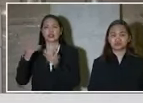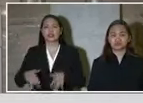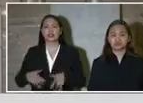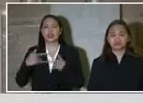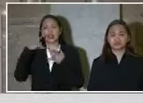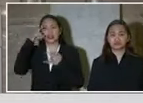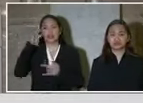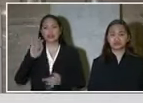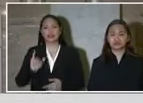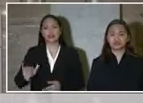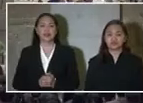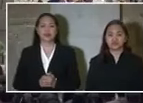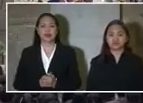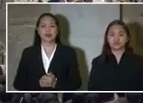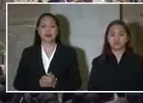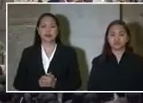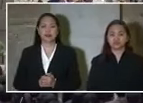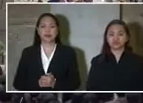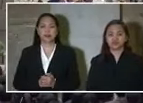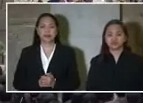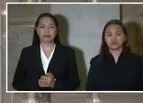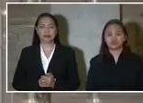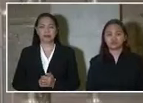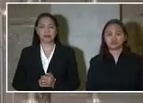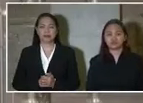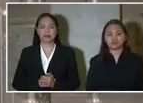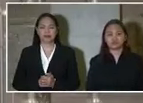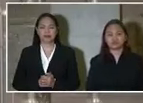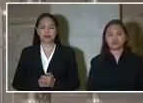everlasting life. Amen.